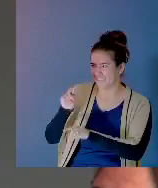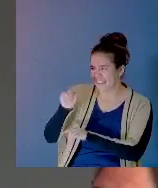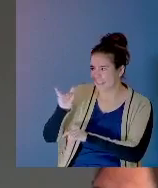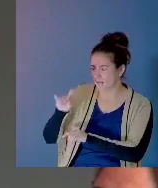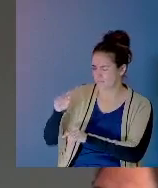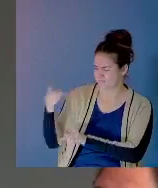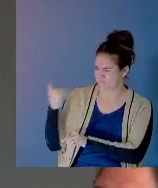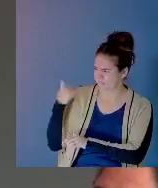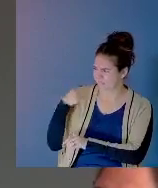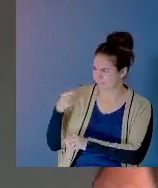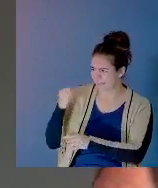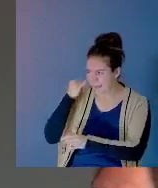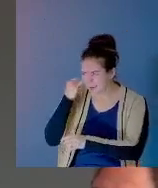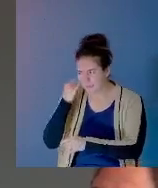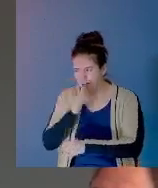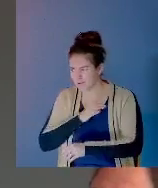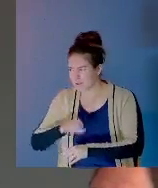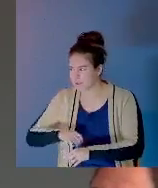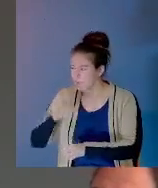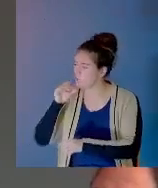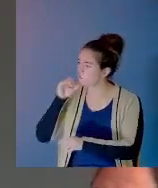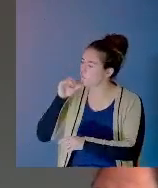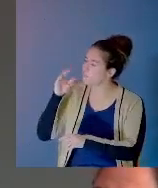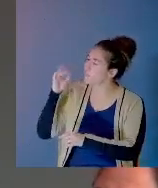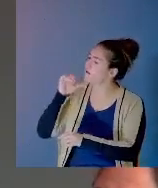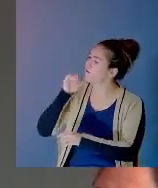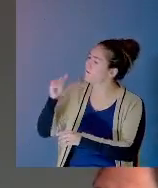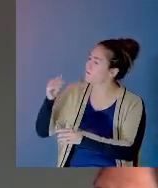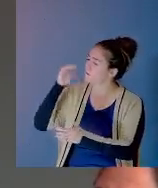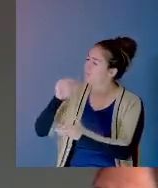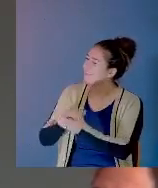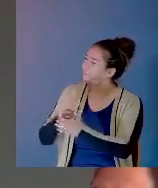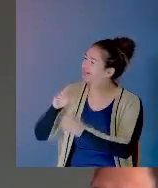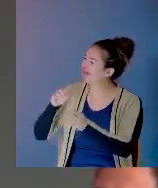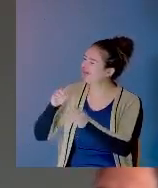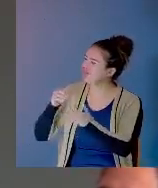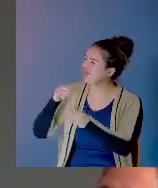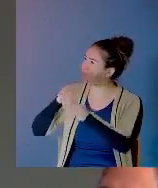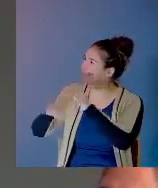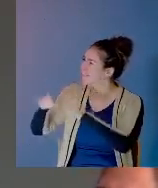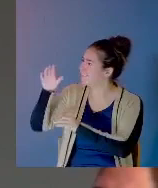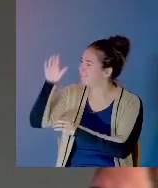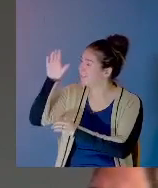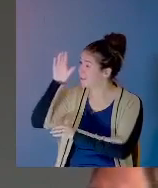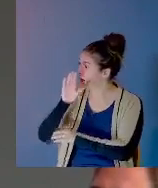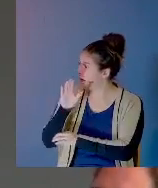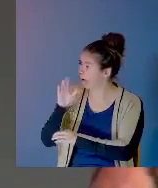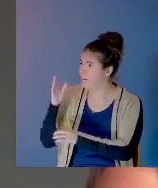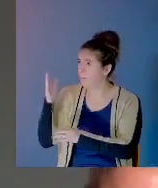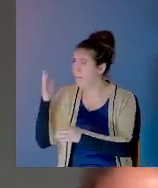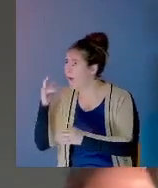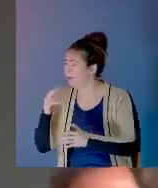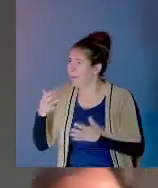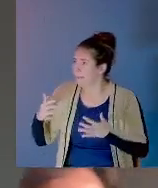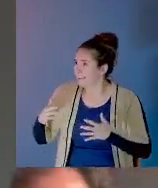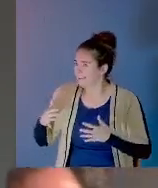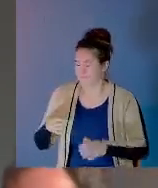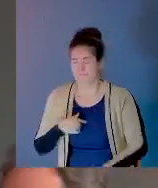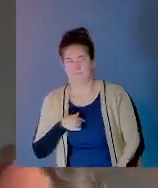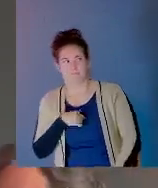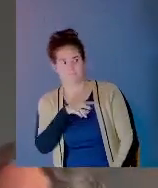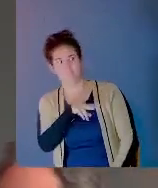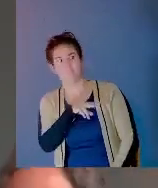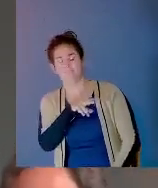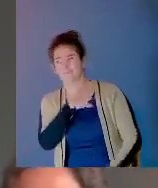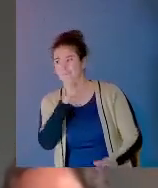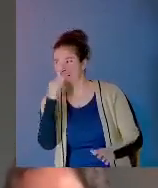not believing in God? Why are you so anxious? You know, and so I'm like, oh, gosh, you know the word now. But anyways, I'm just